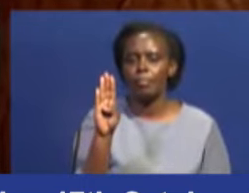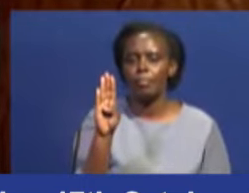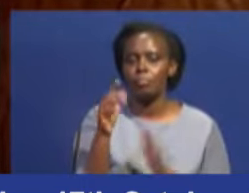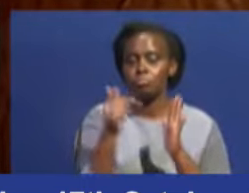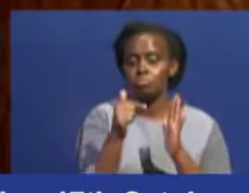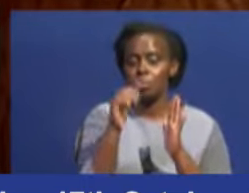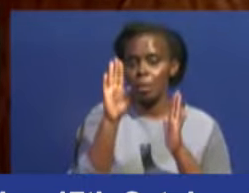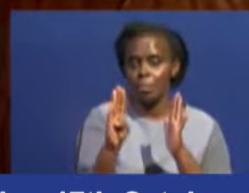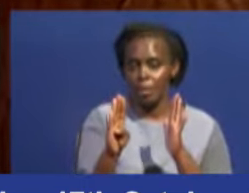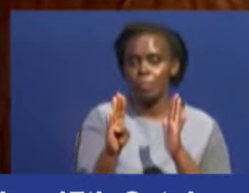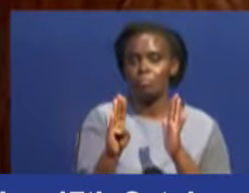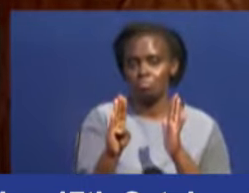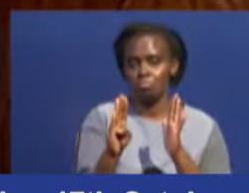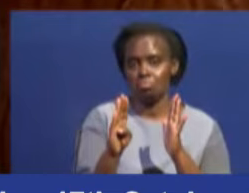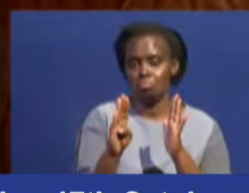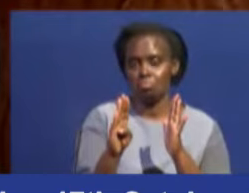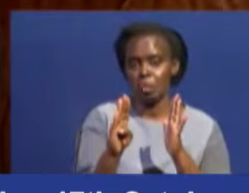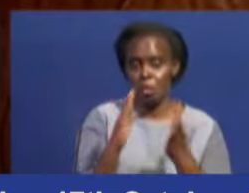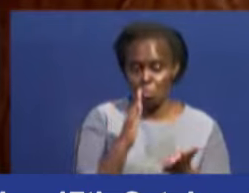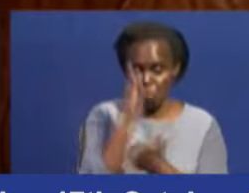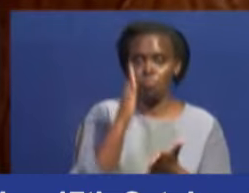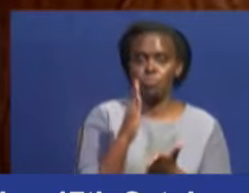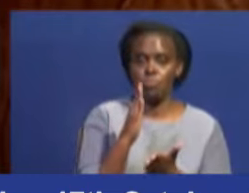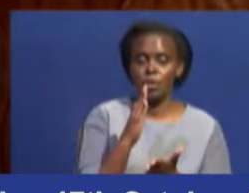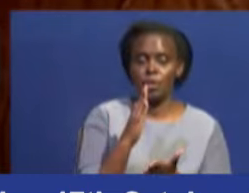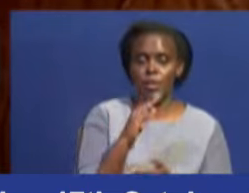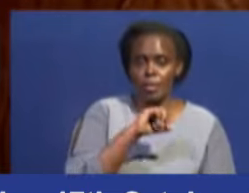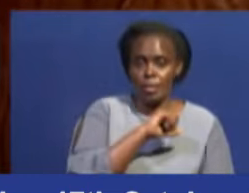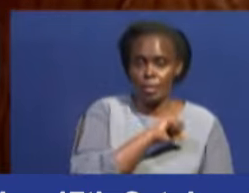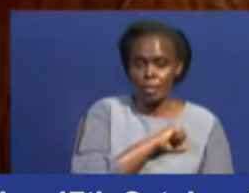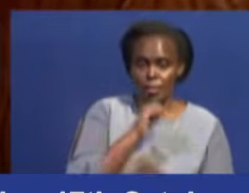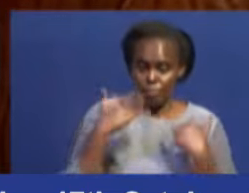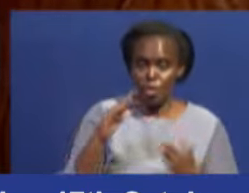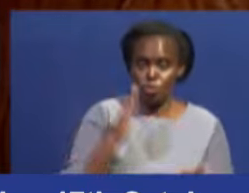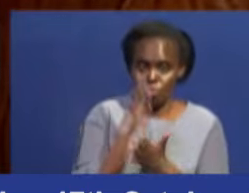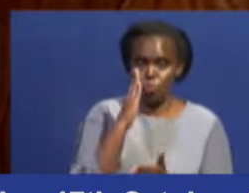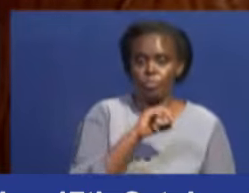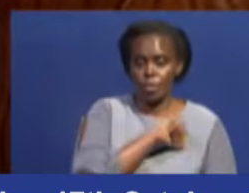have been substantiated, the Senate shall,